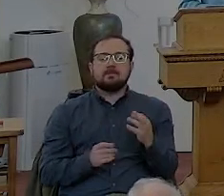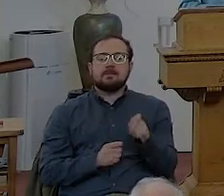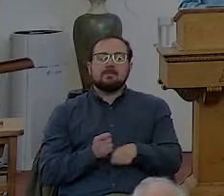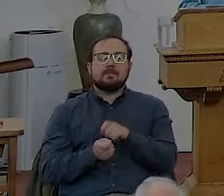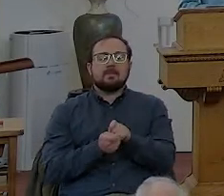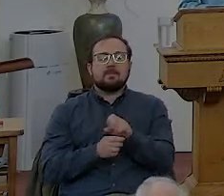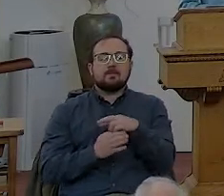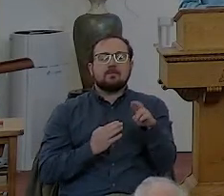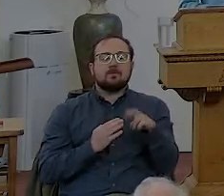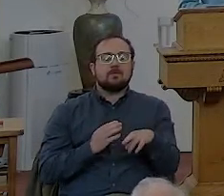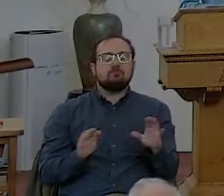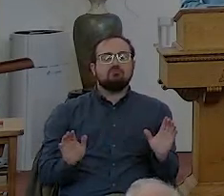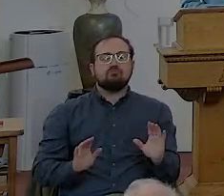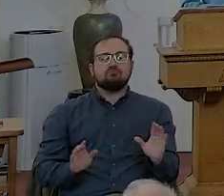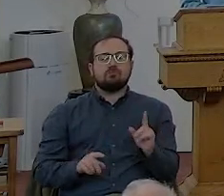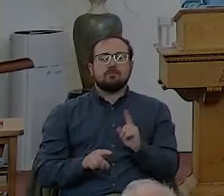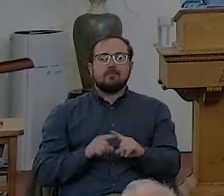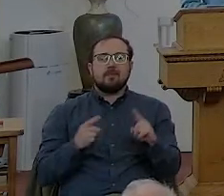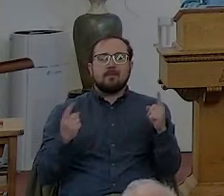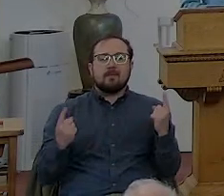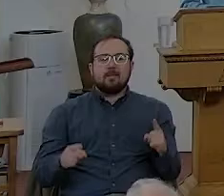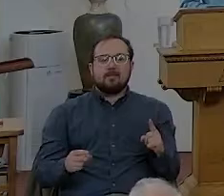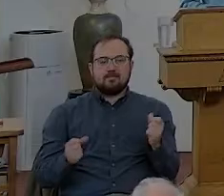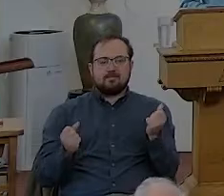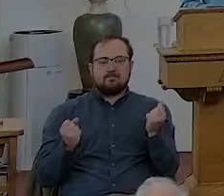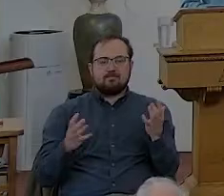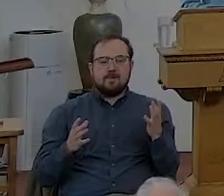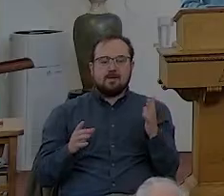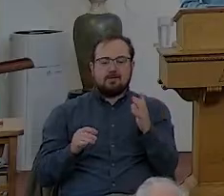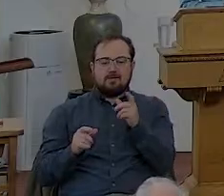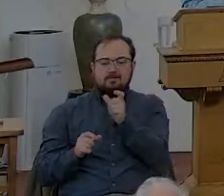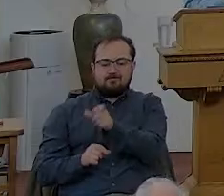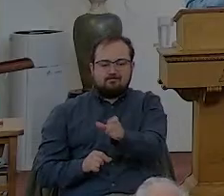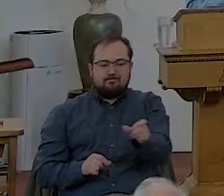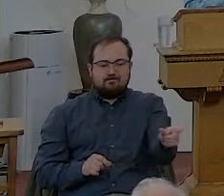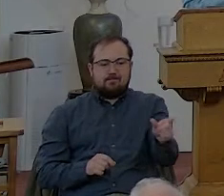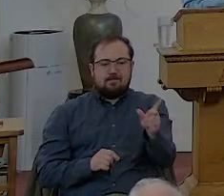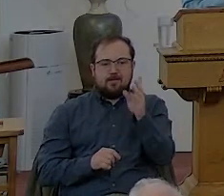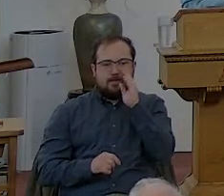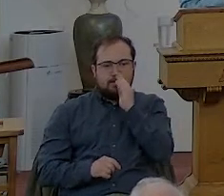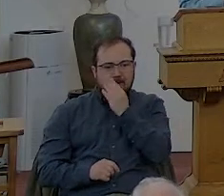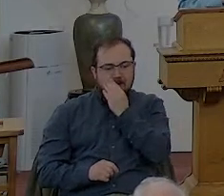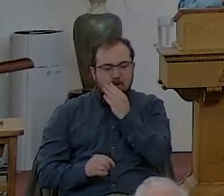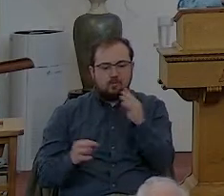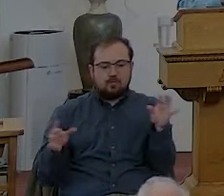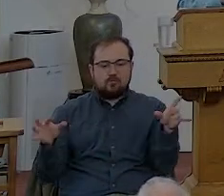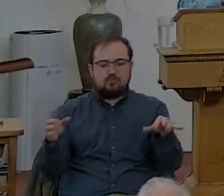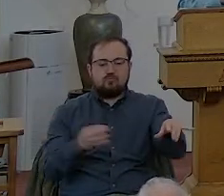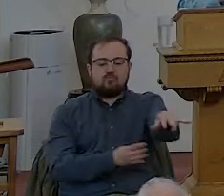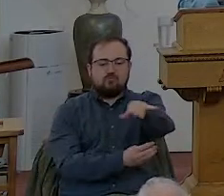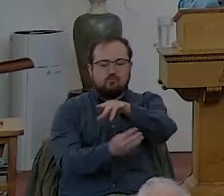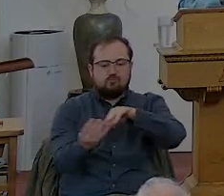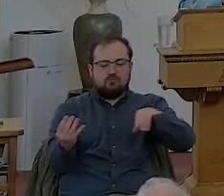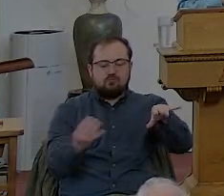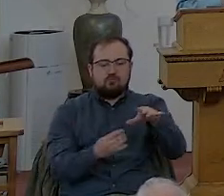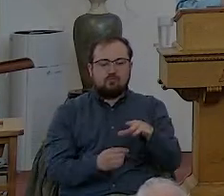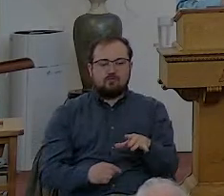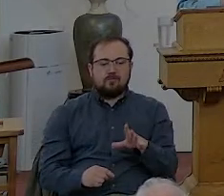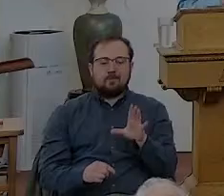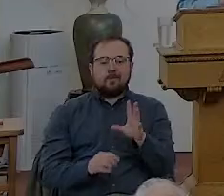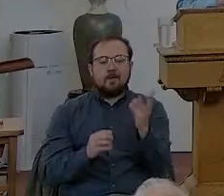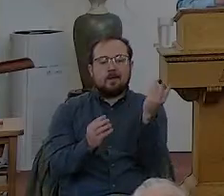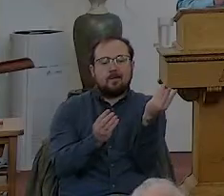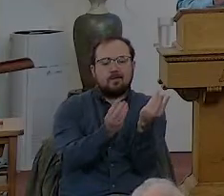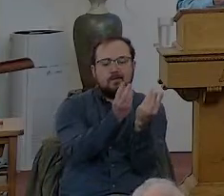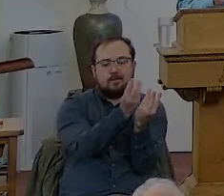outcome? What happens when many individual flowers commingle, when they lean on each